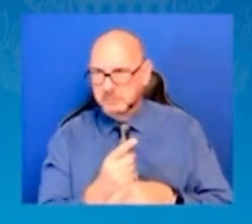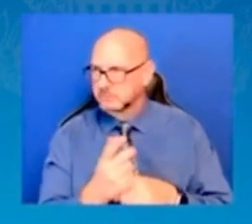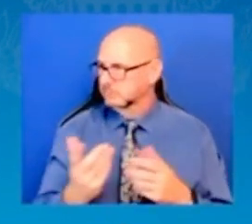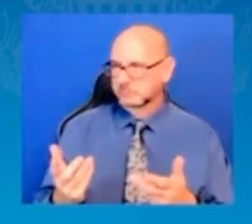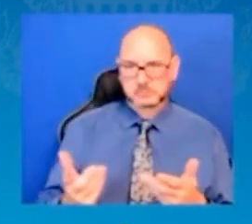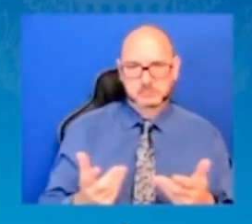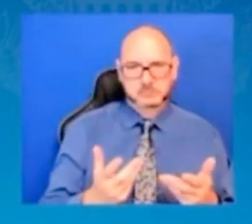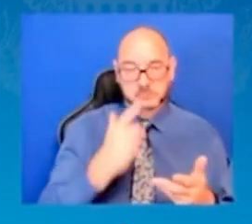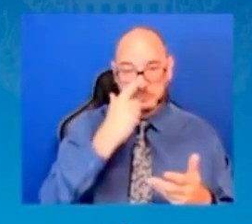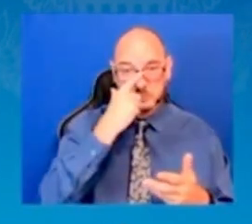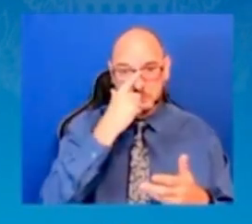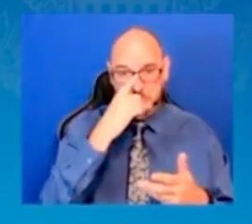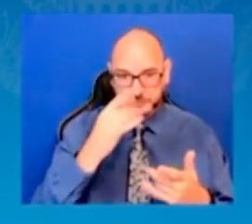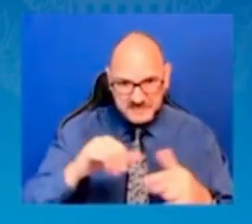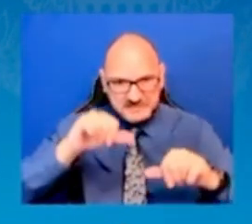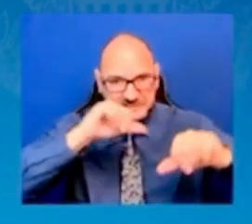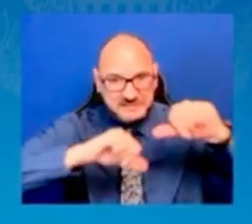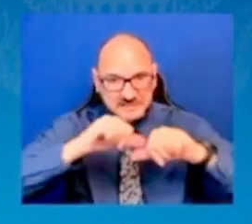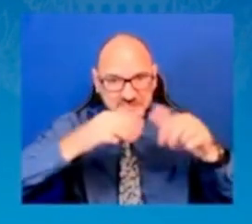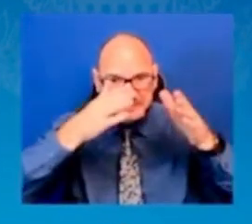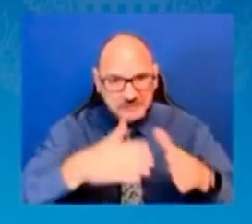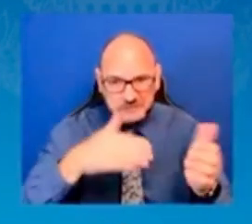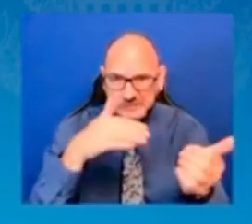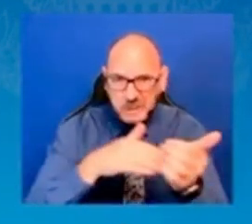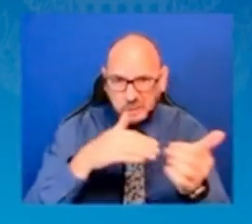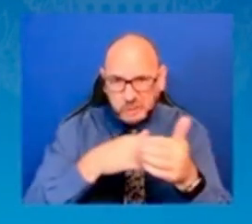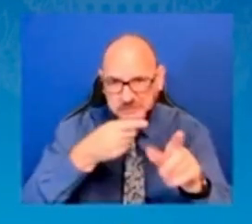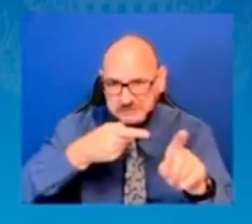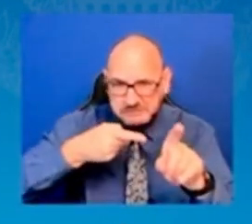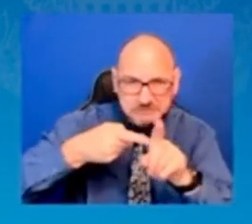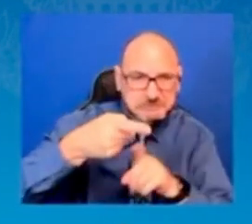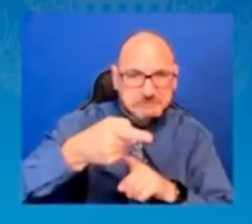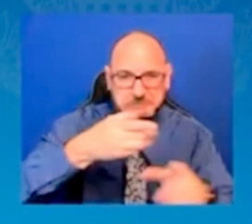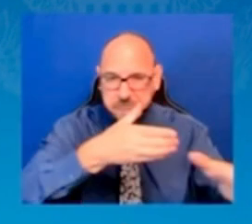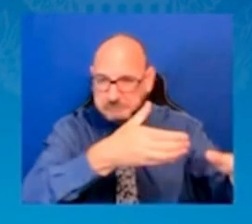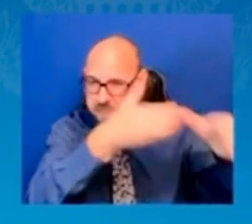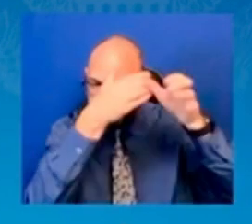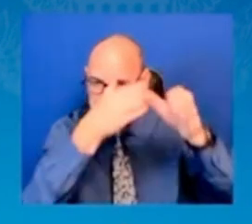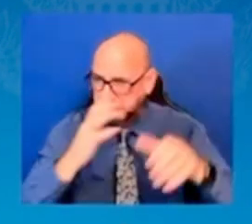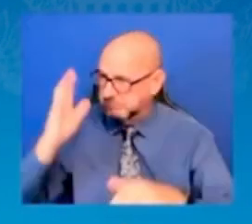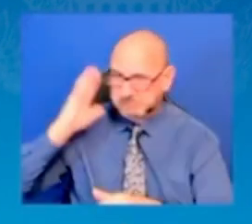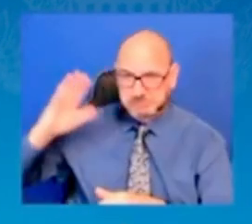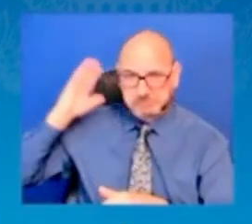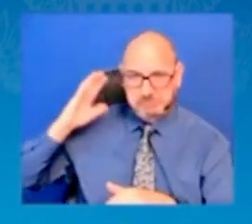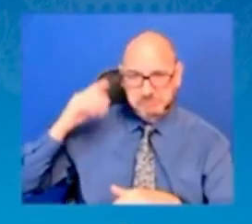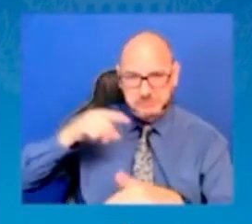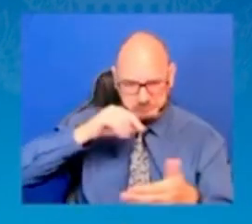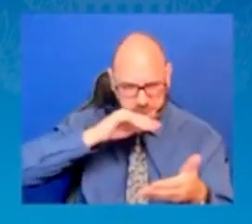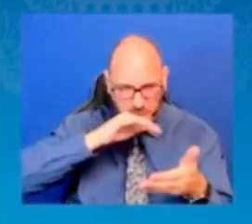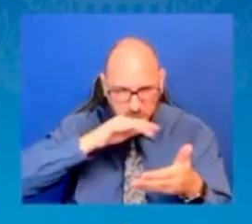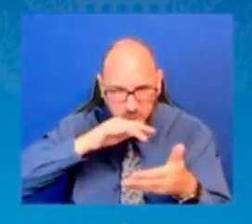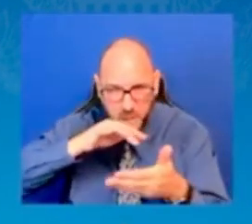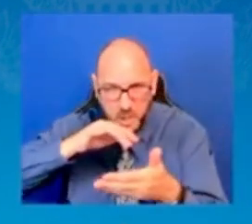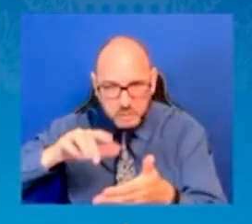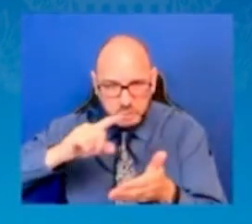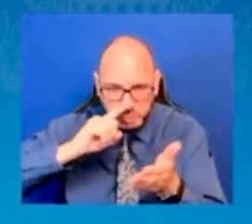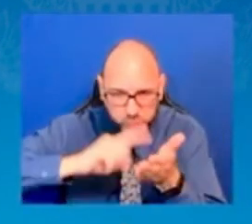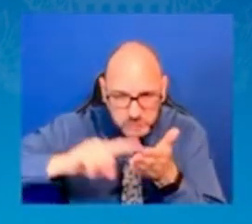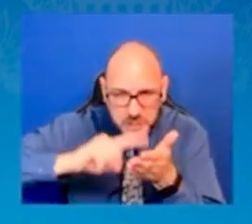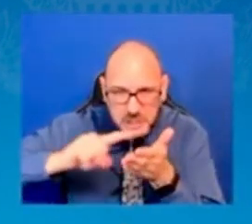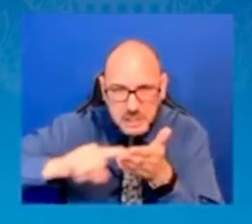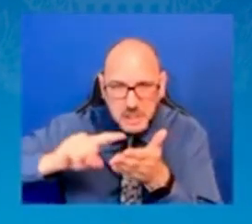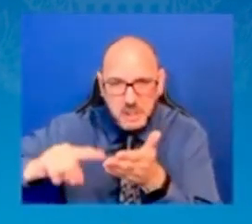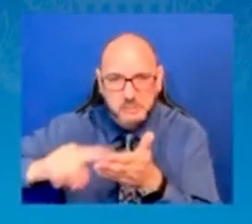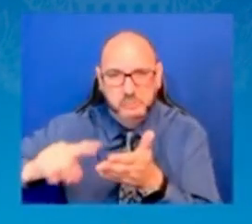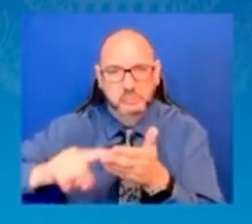scientists and doctors who have studied the significance of this drug. There is now an